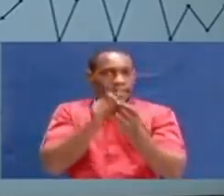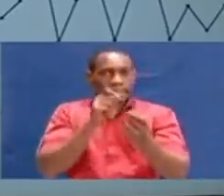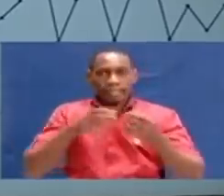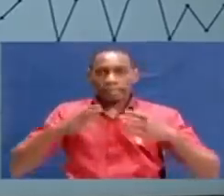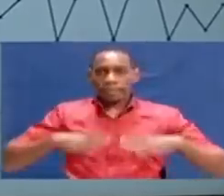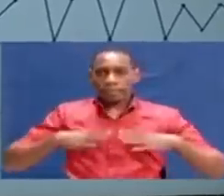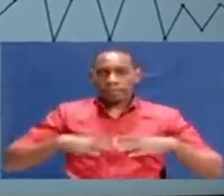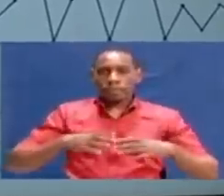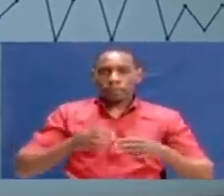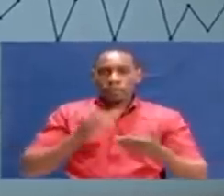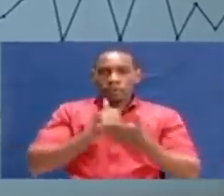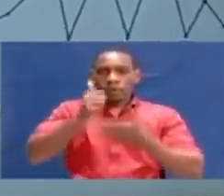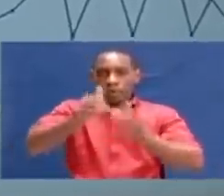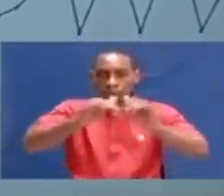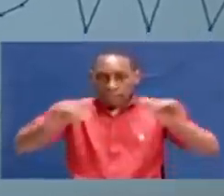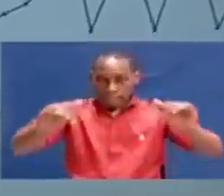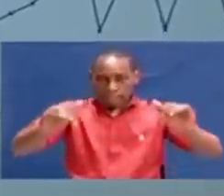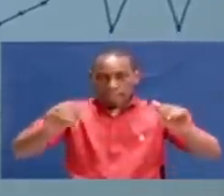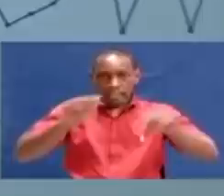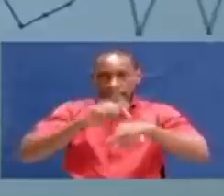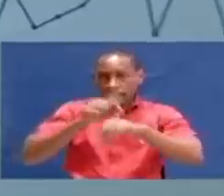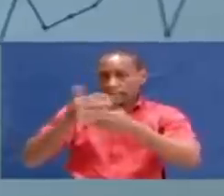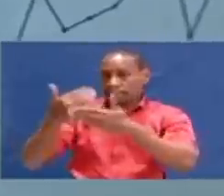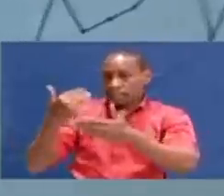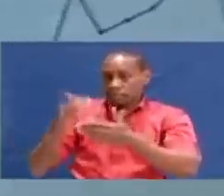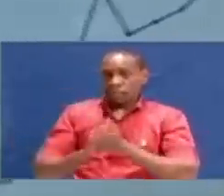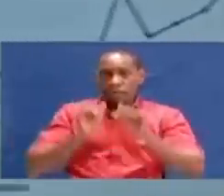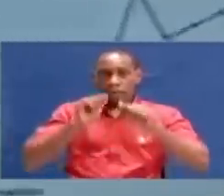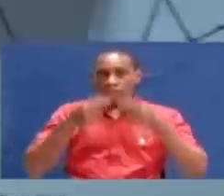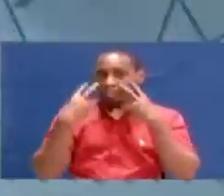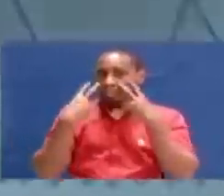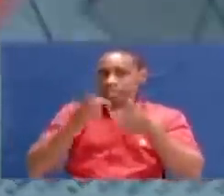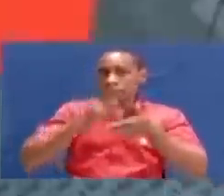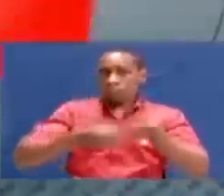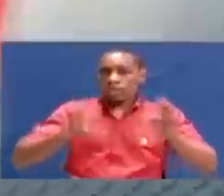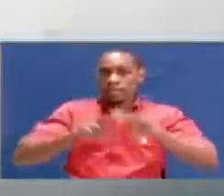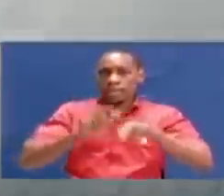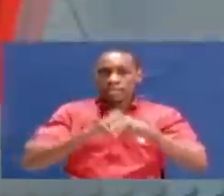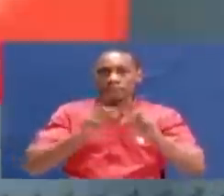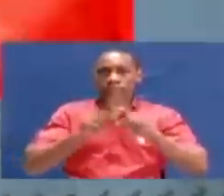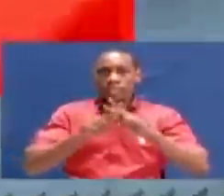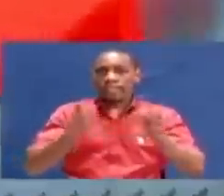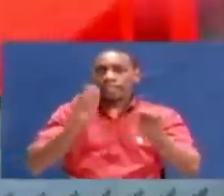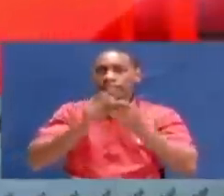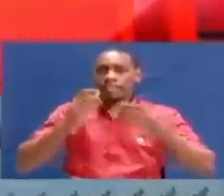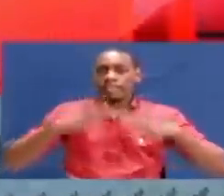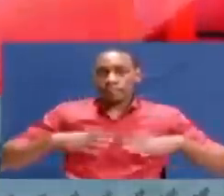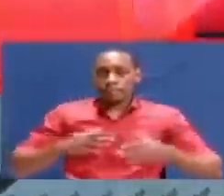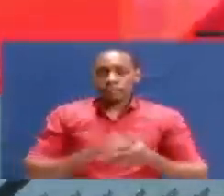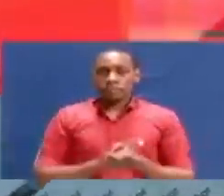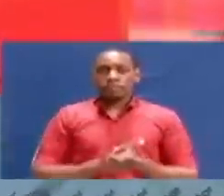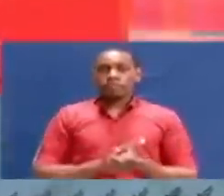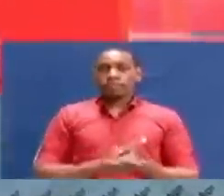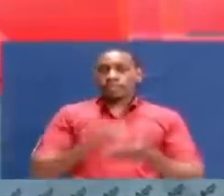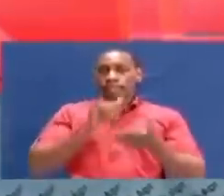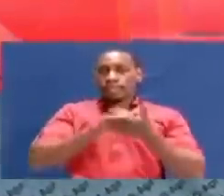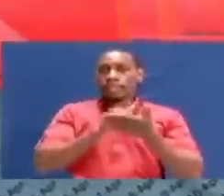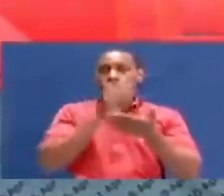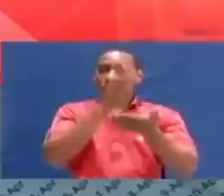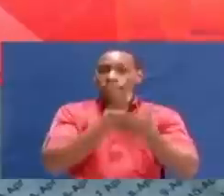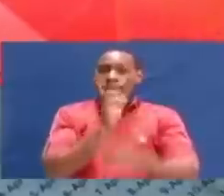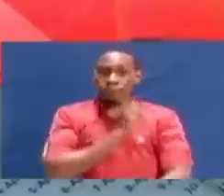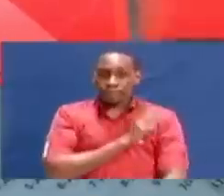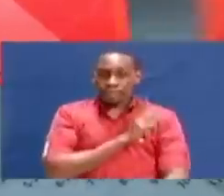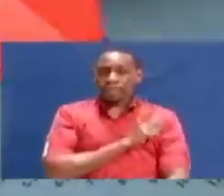quarantine at that time. And you can see what happened when we started testing the people. Now, and that justifies